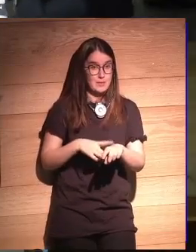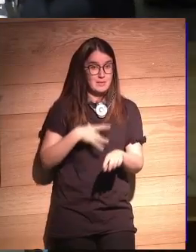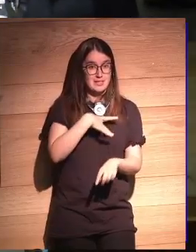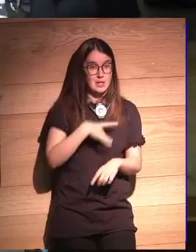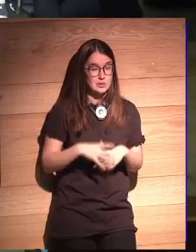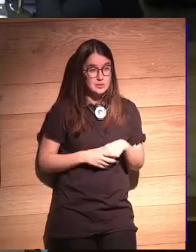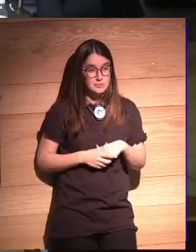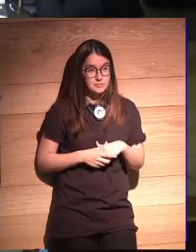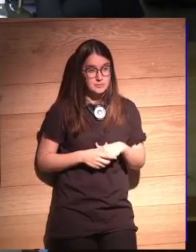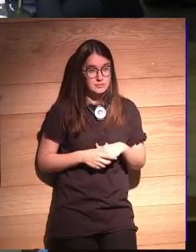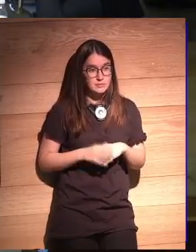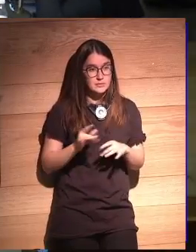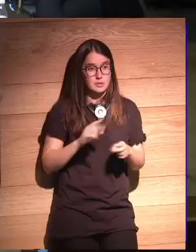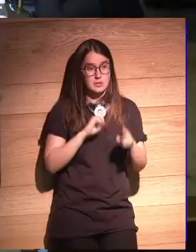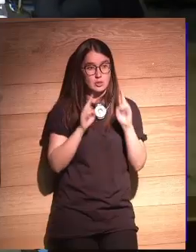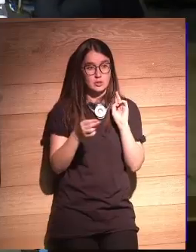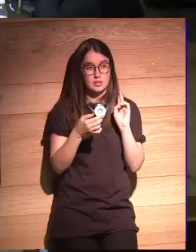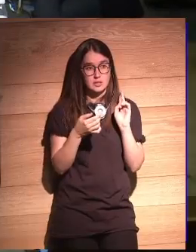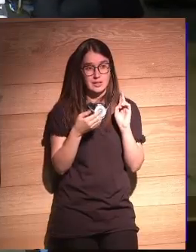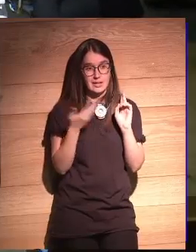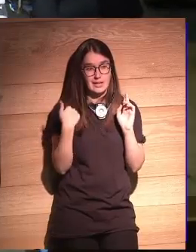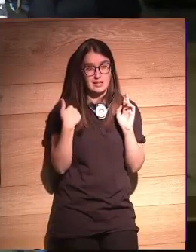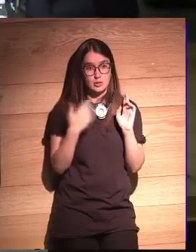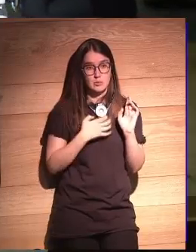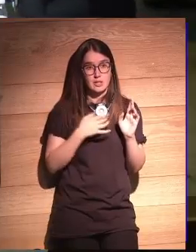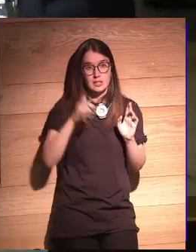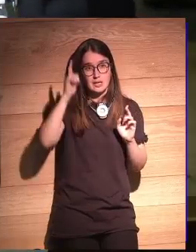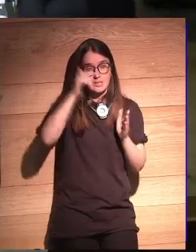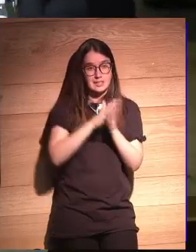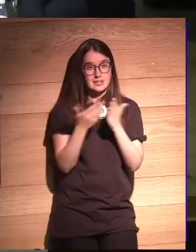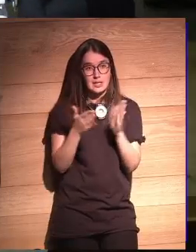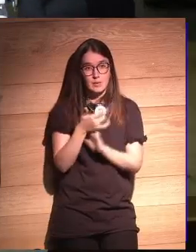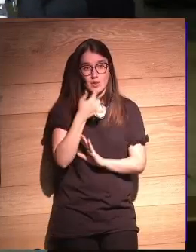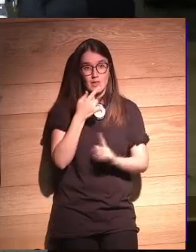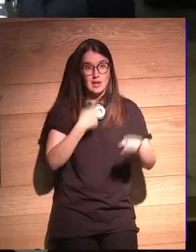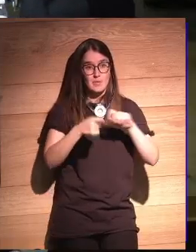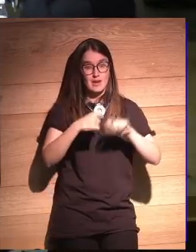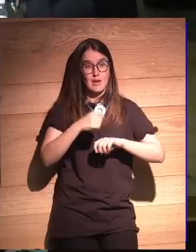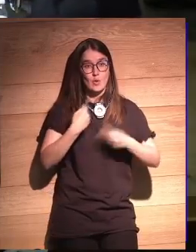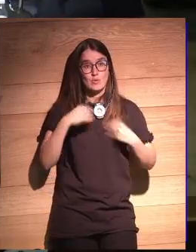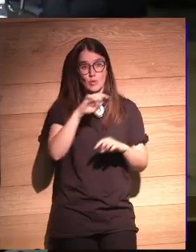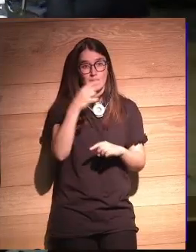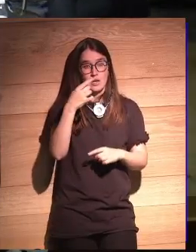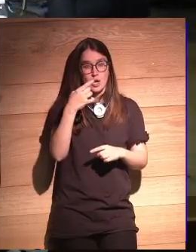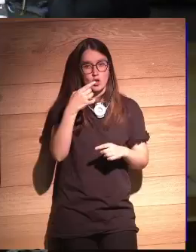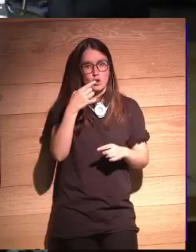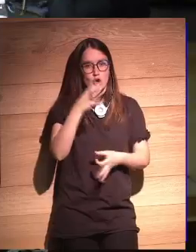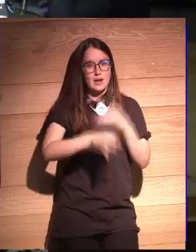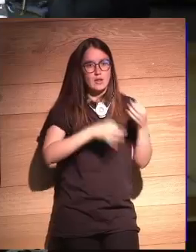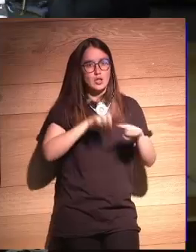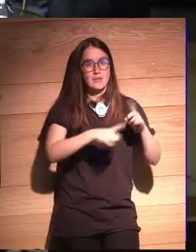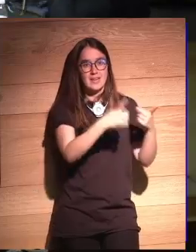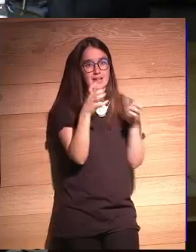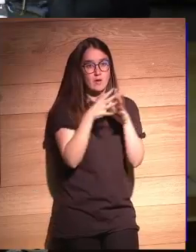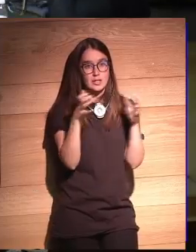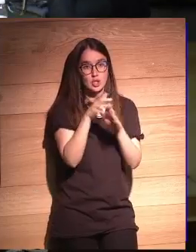comment, I would like to ask you for brevity. Yeah, so answer what was said before. According to the book, the real estate market is not organized according to